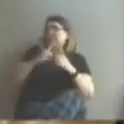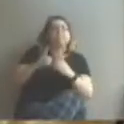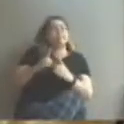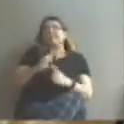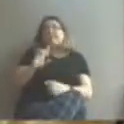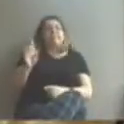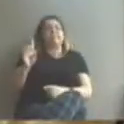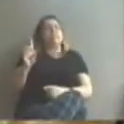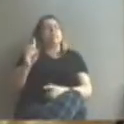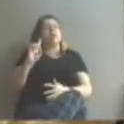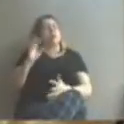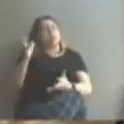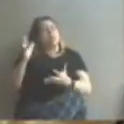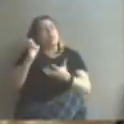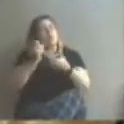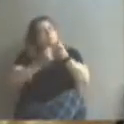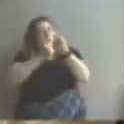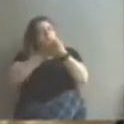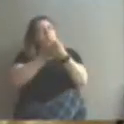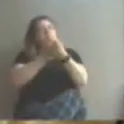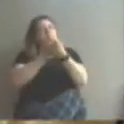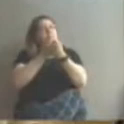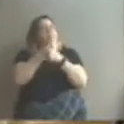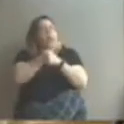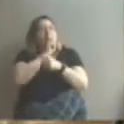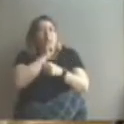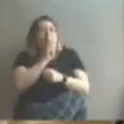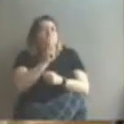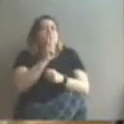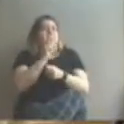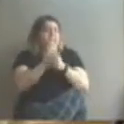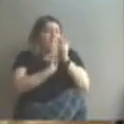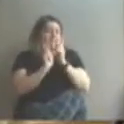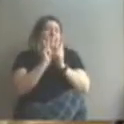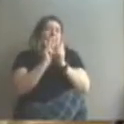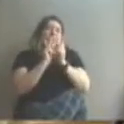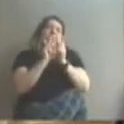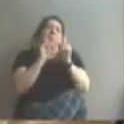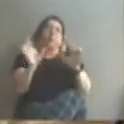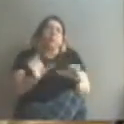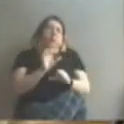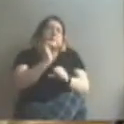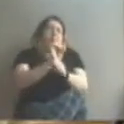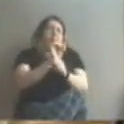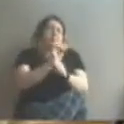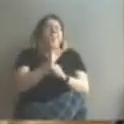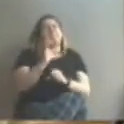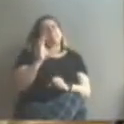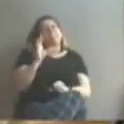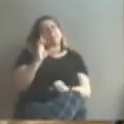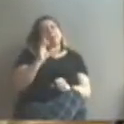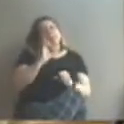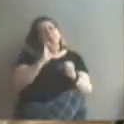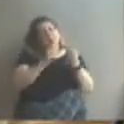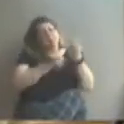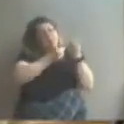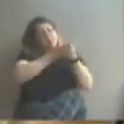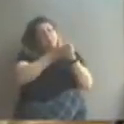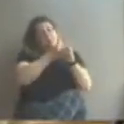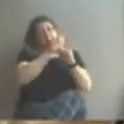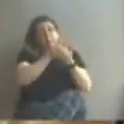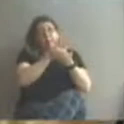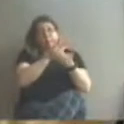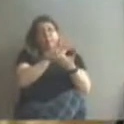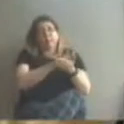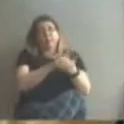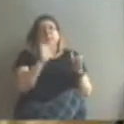and put individuals within the wheelhouse to execute the work. That's what we want to see happen, and most importantly, to support schools and